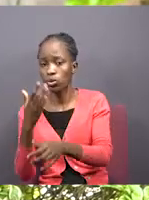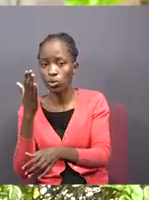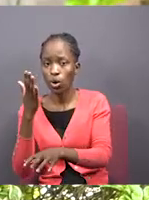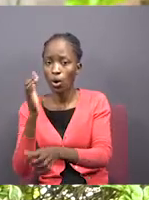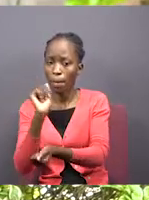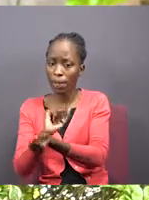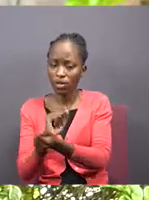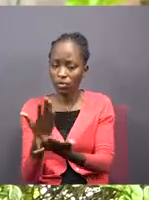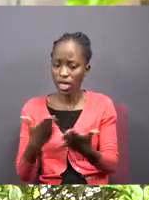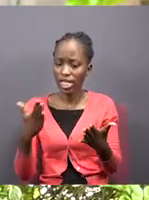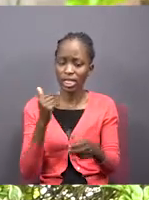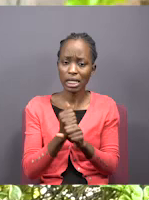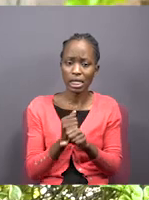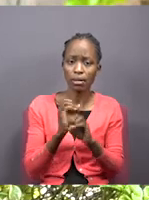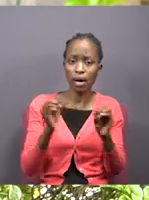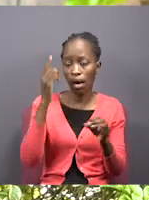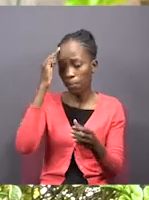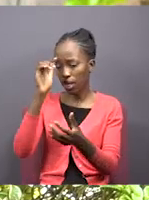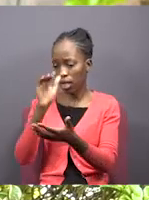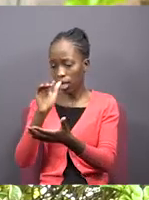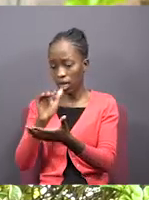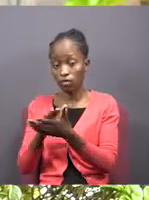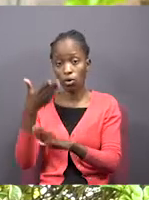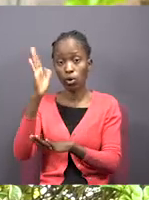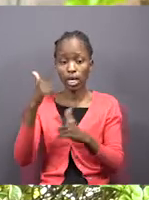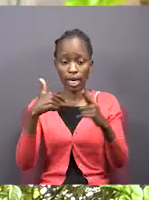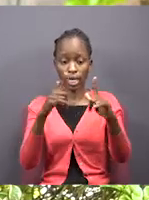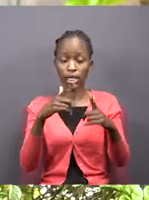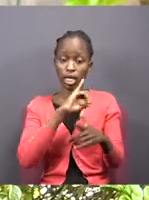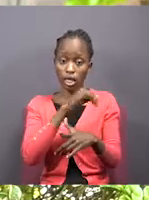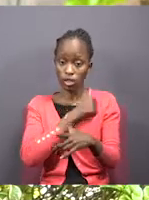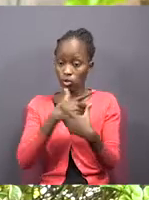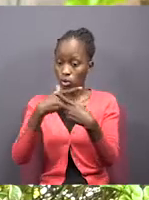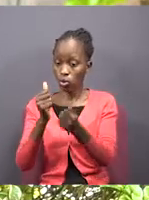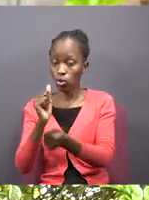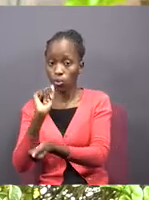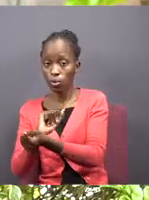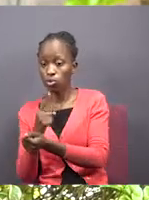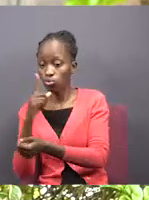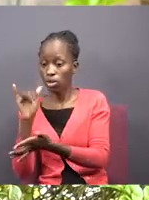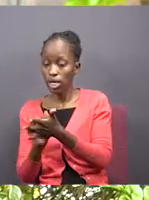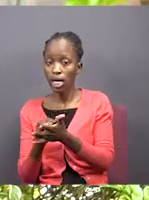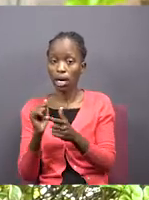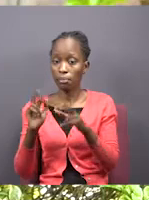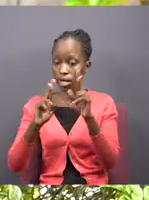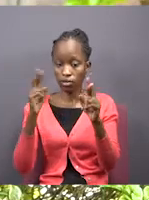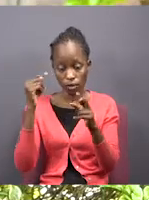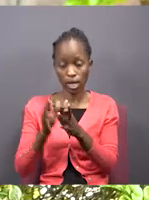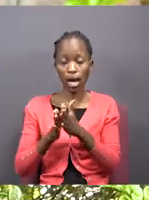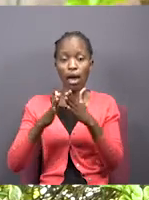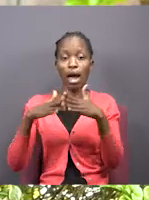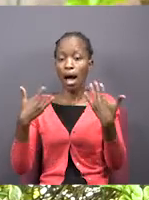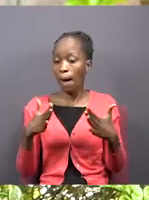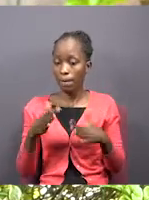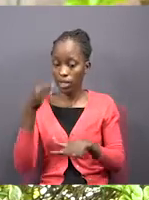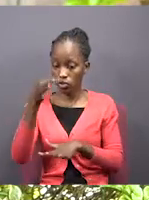done. What I believe that the Lord did this, allowed it to happen so that he can be prepared for the great future that was coming